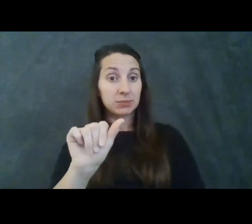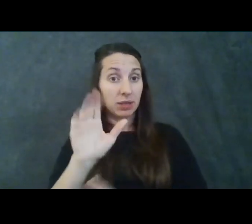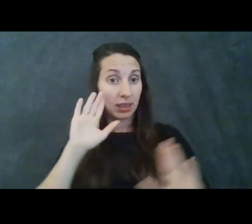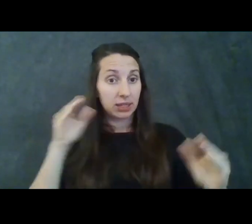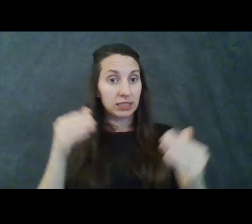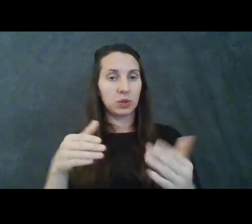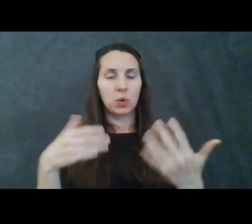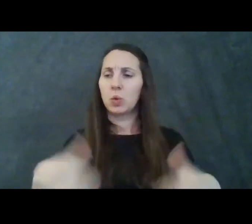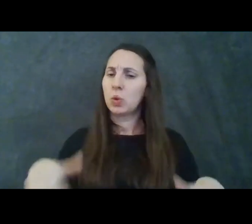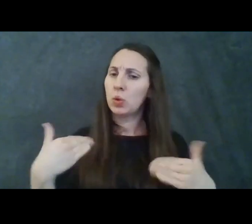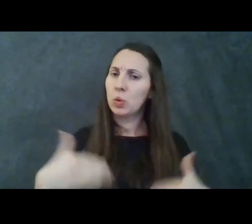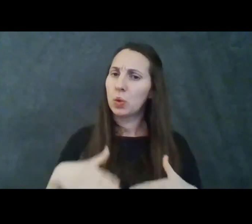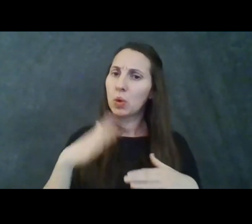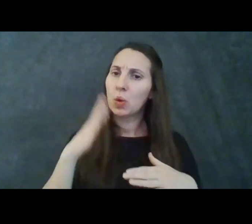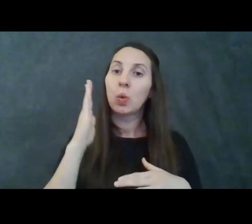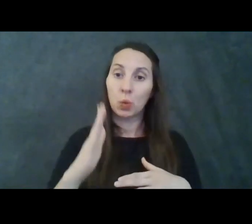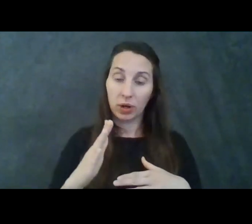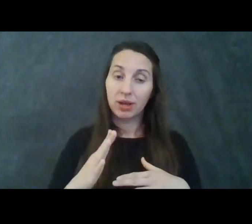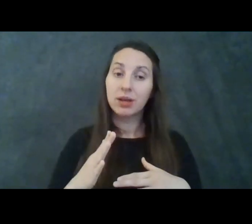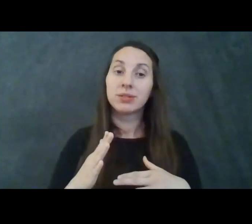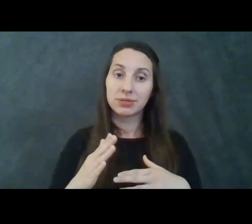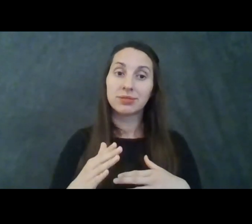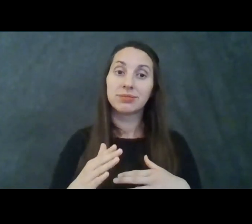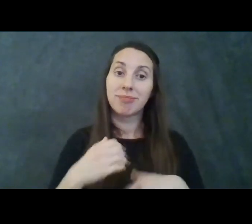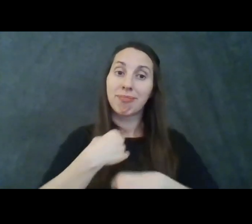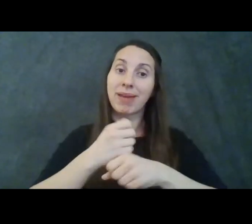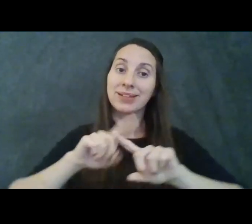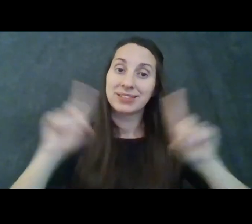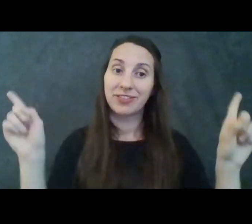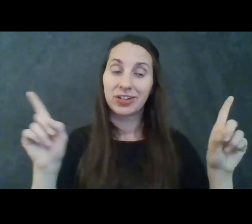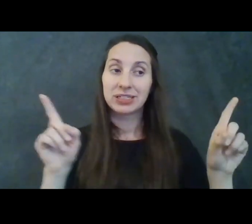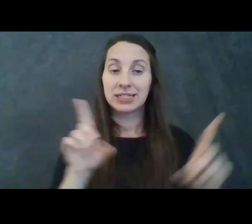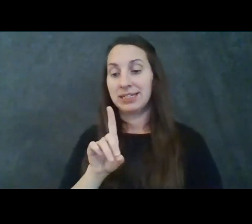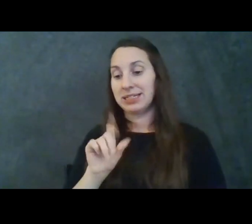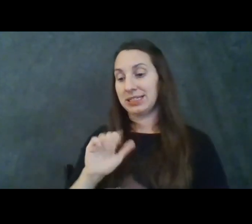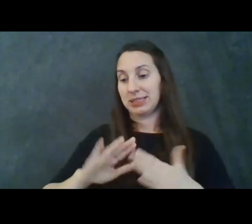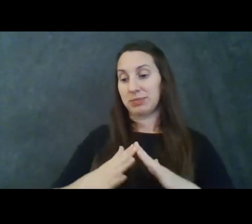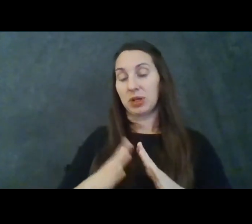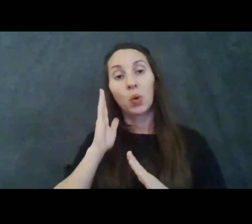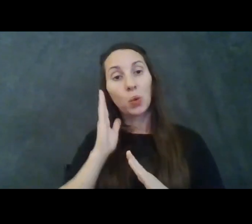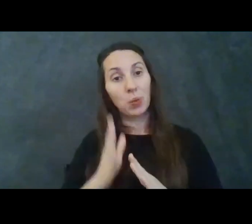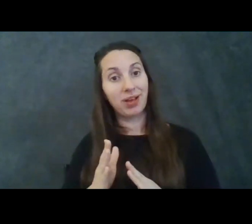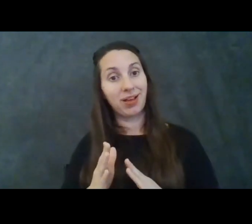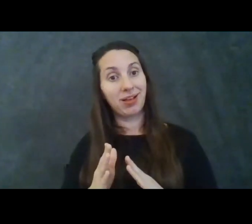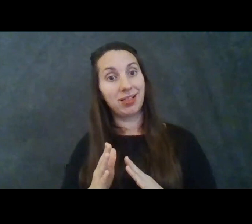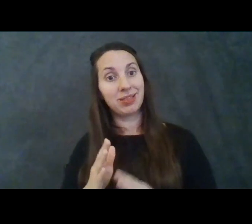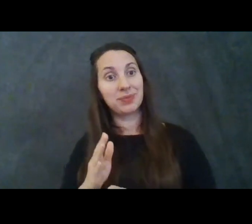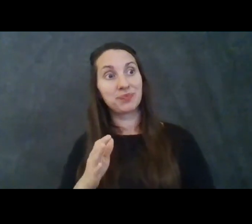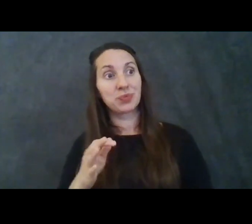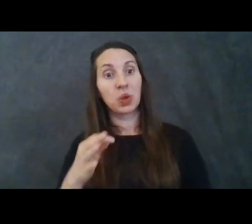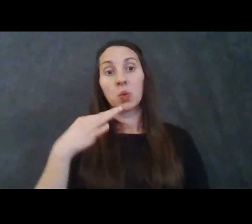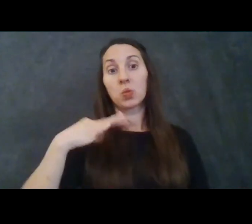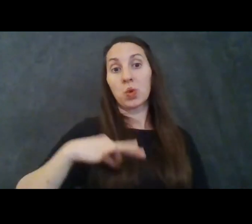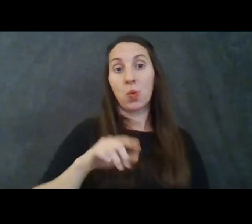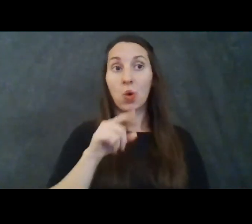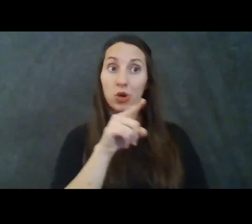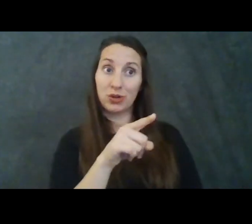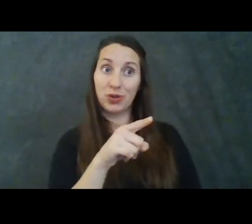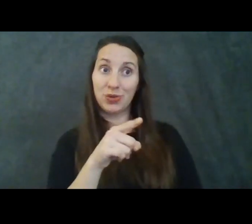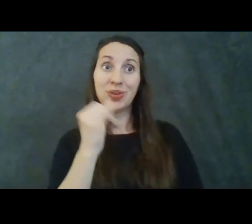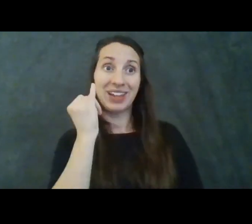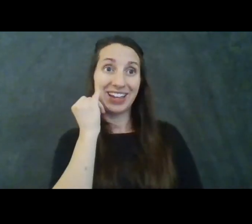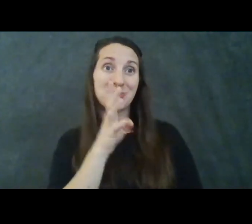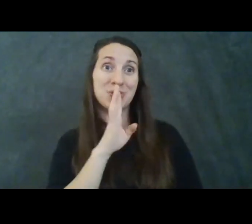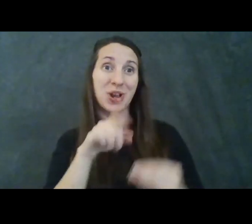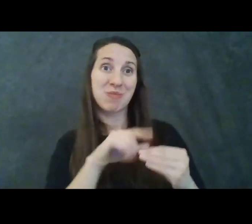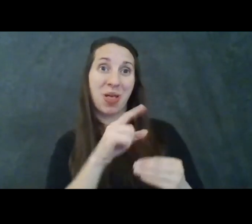that the disability community will reward those people who talk about their issues, and they'll punish those people who don't talk about their